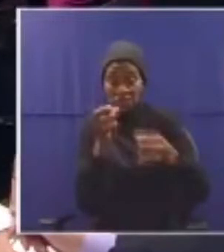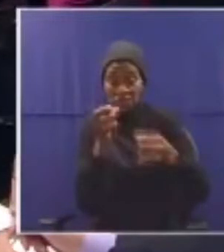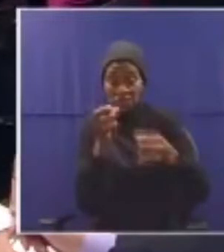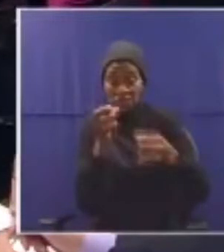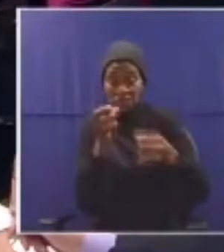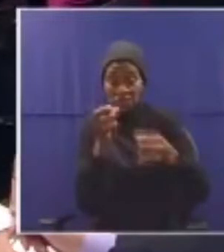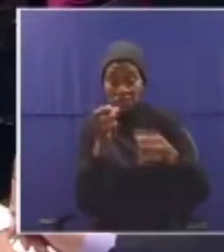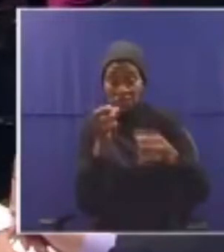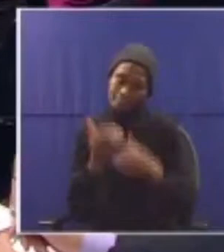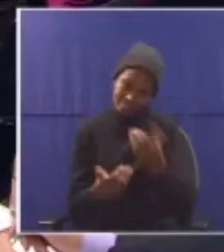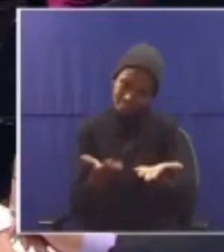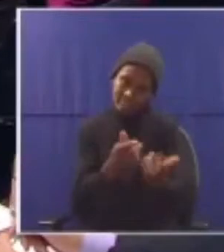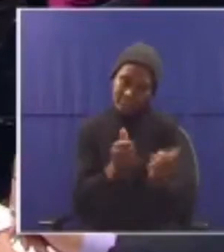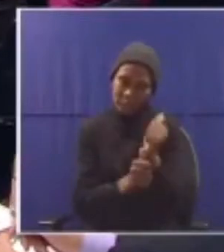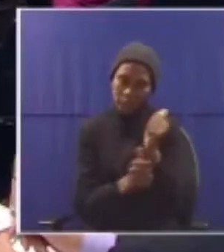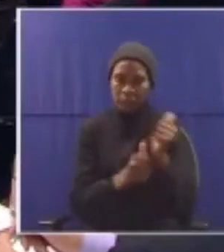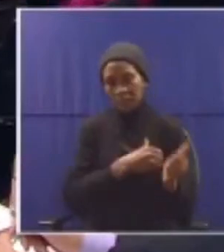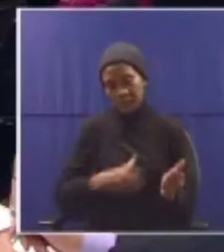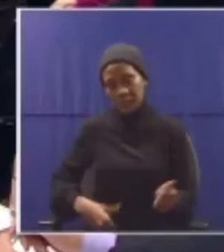Proceed, Deputy President.